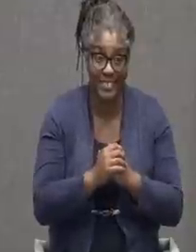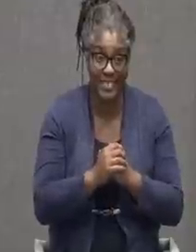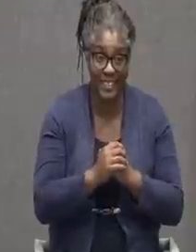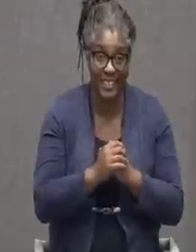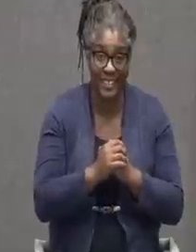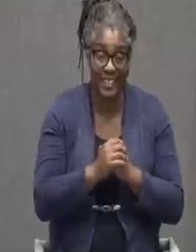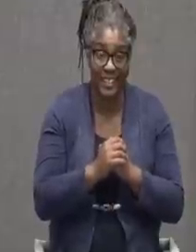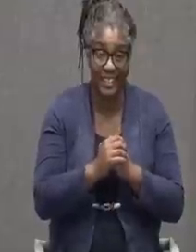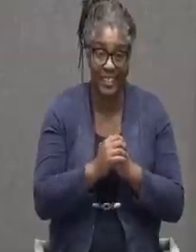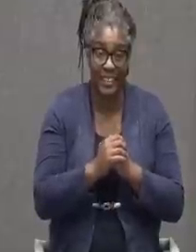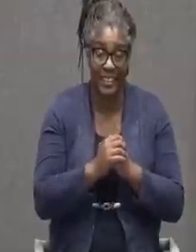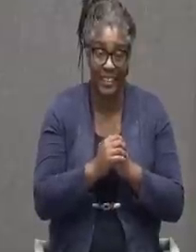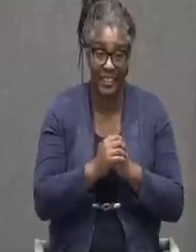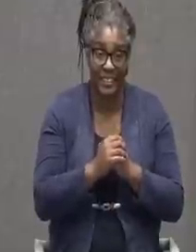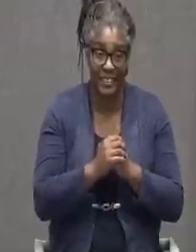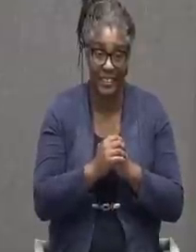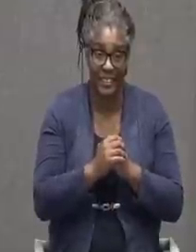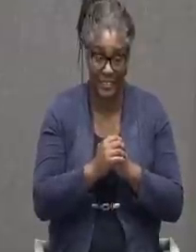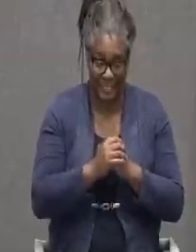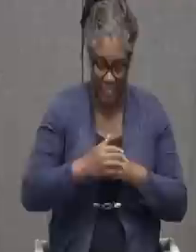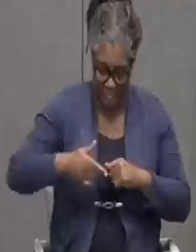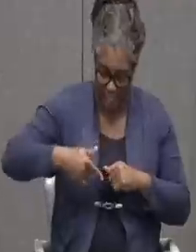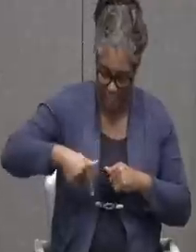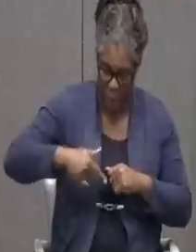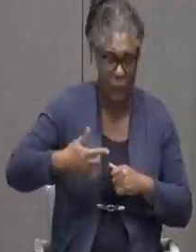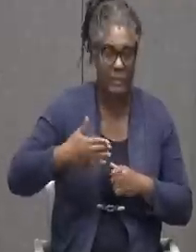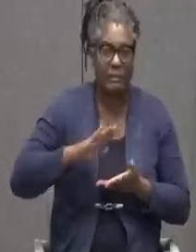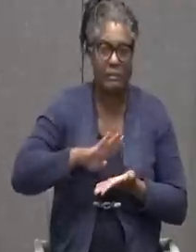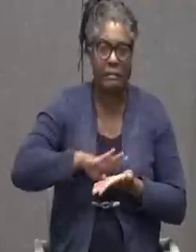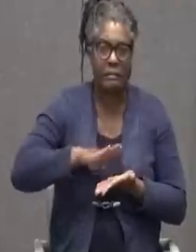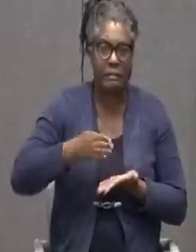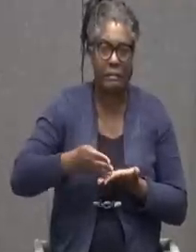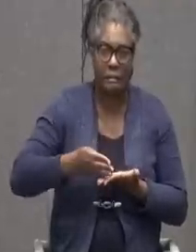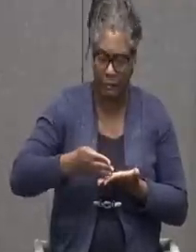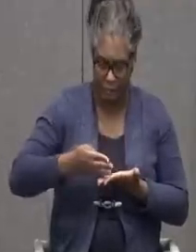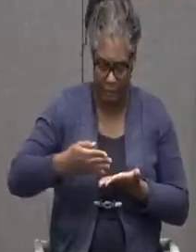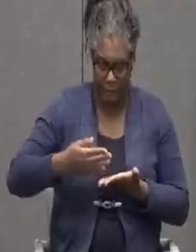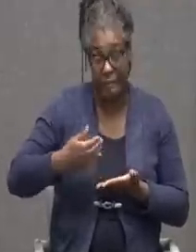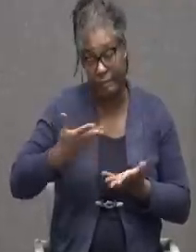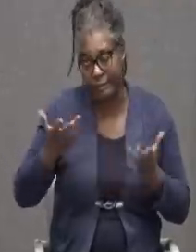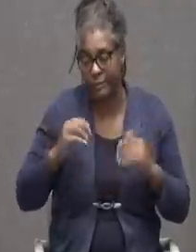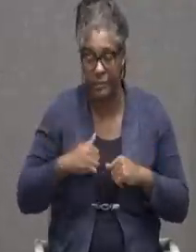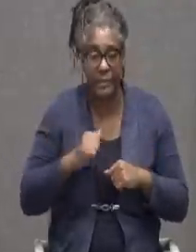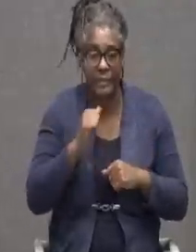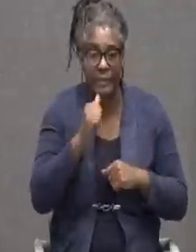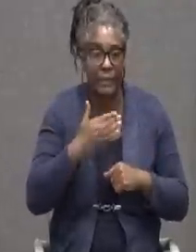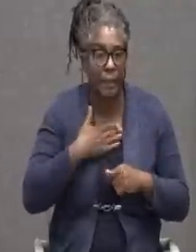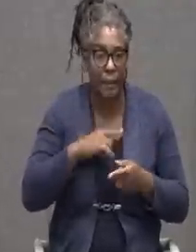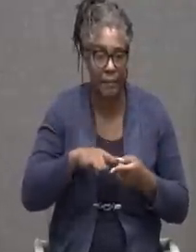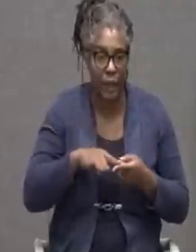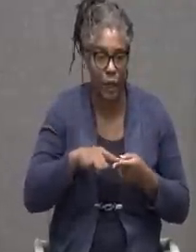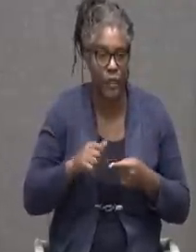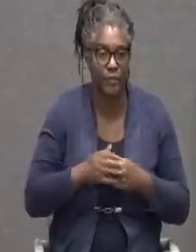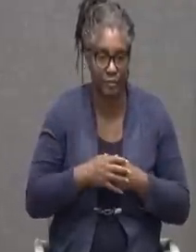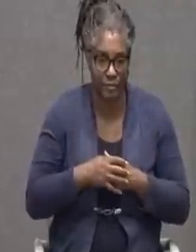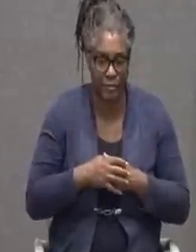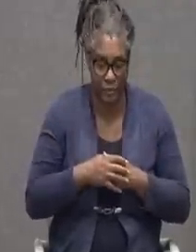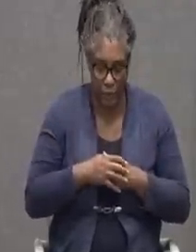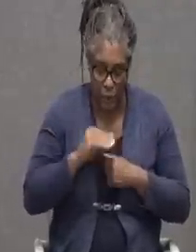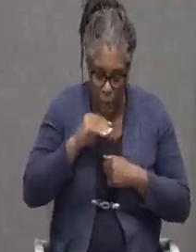on the ruler, not my finger. All right. I'll hold that there and give it another little blow.